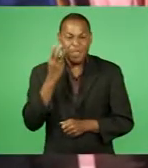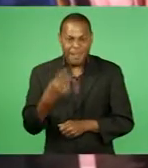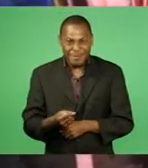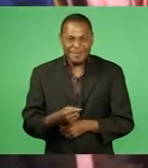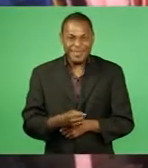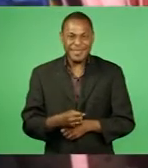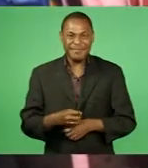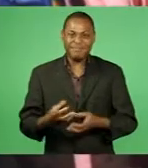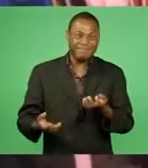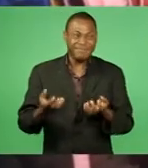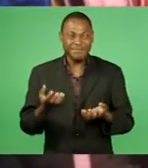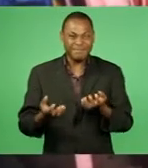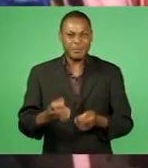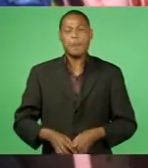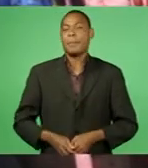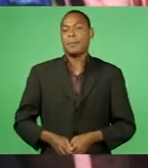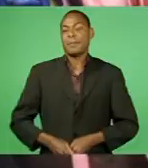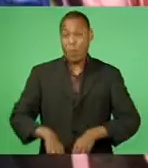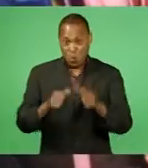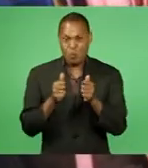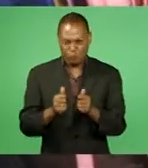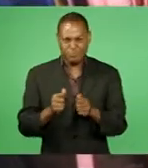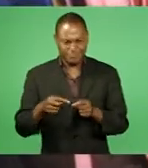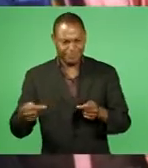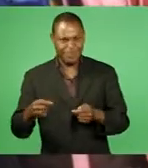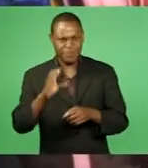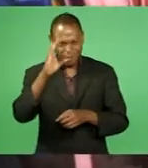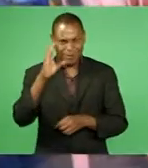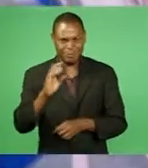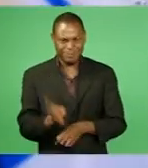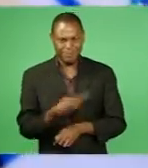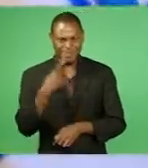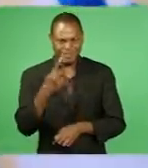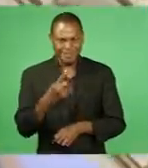it's a good thing for the country as more women are exposed into sports. Yeah?